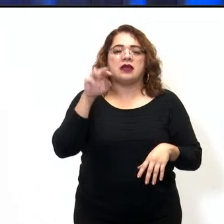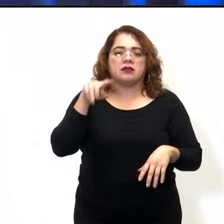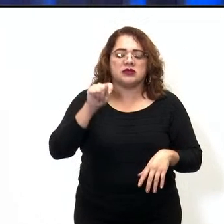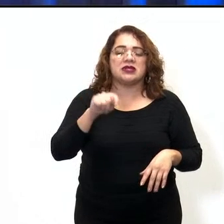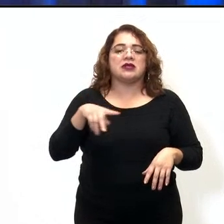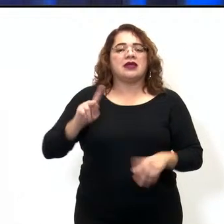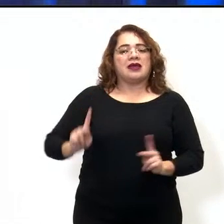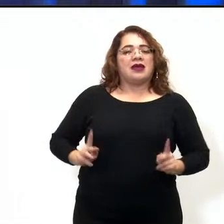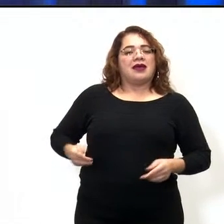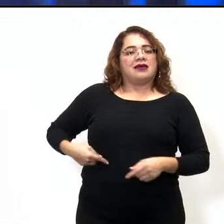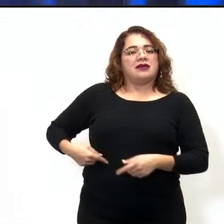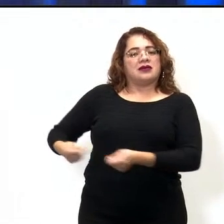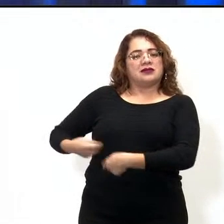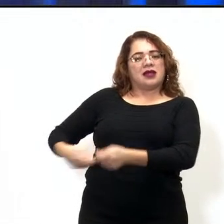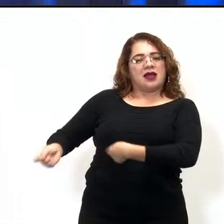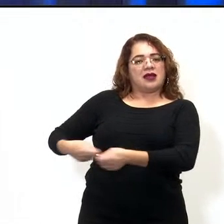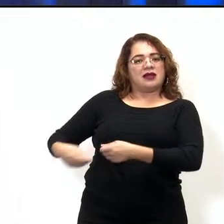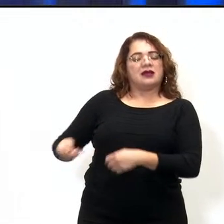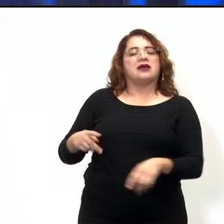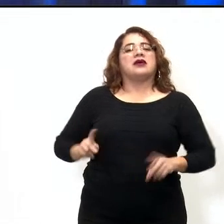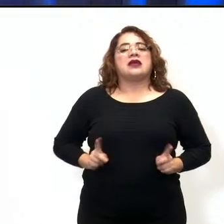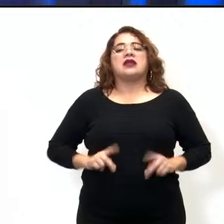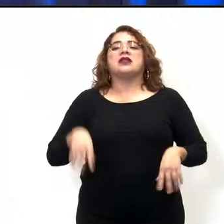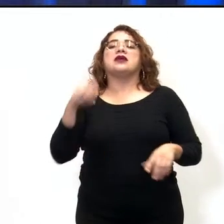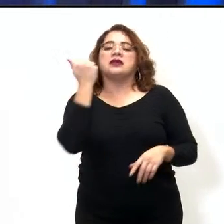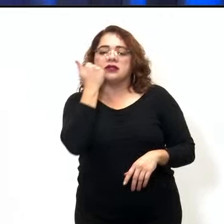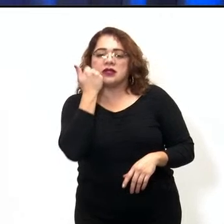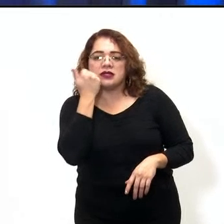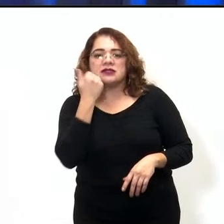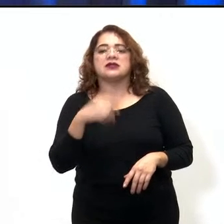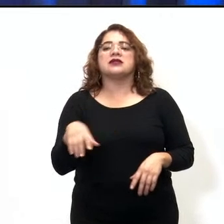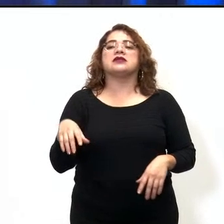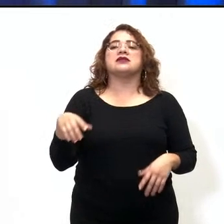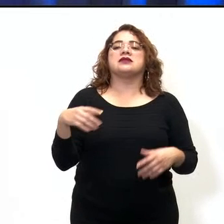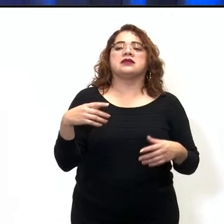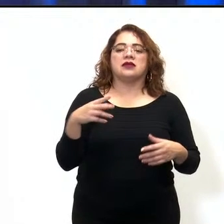dialysis centers, dentists, pharmacists, all medical folks in the city.